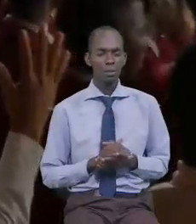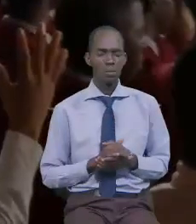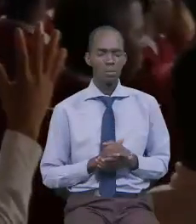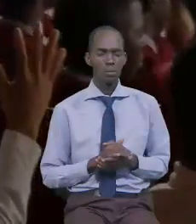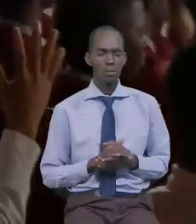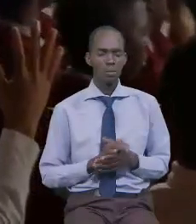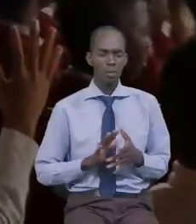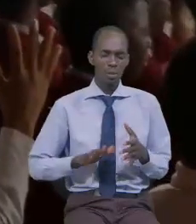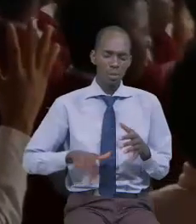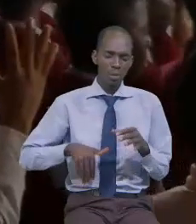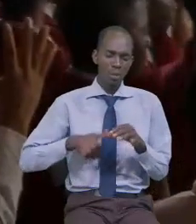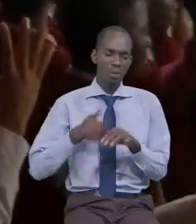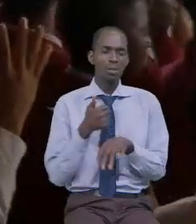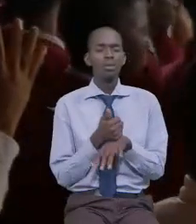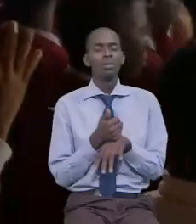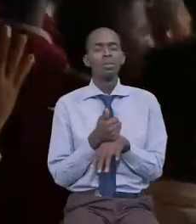Confirm